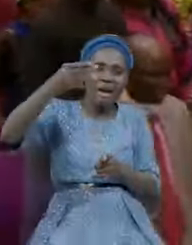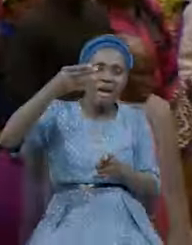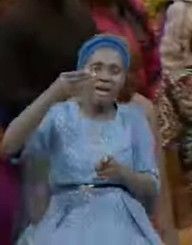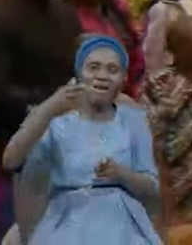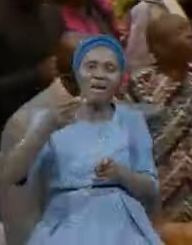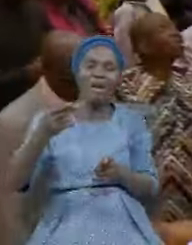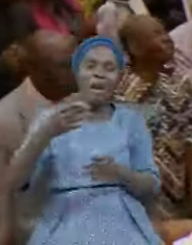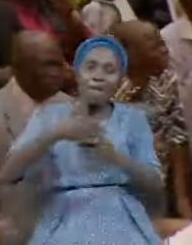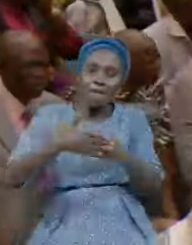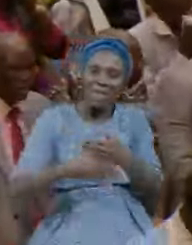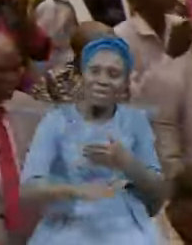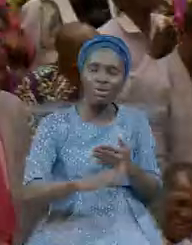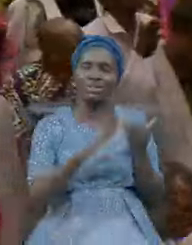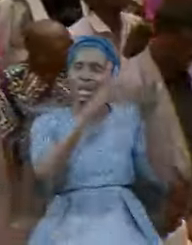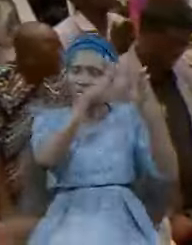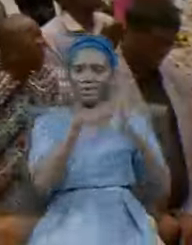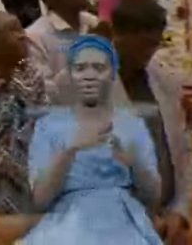transcending, higher,